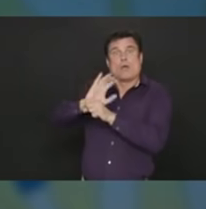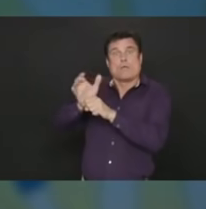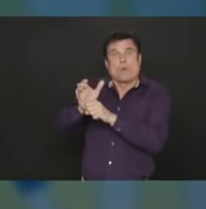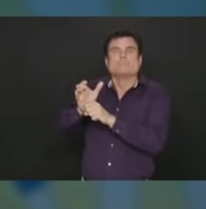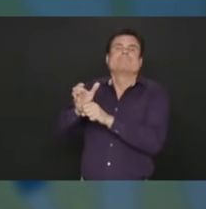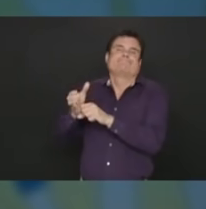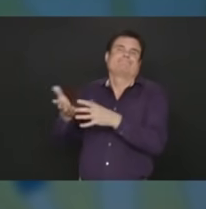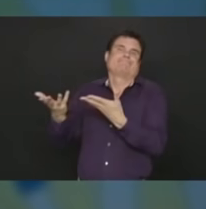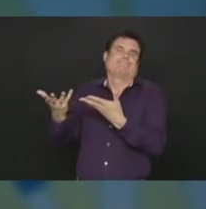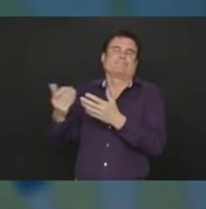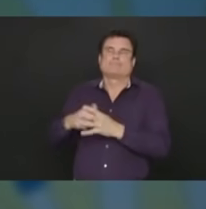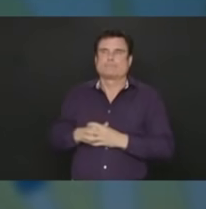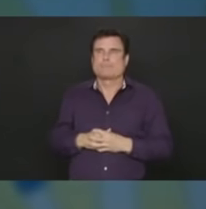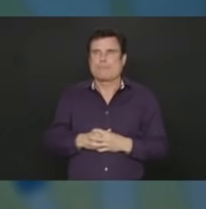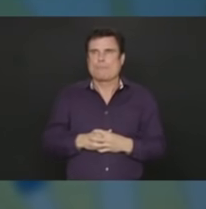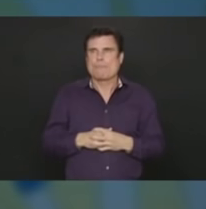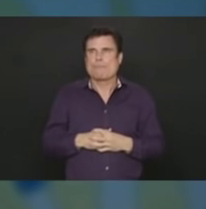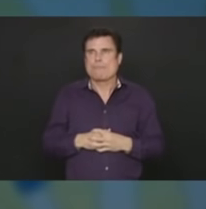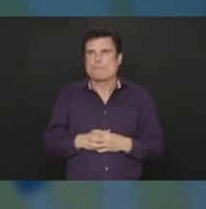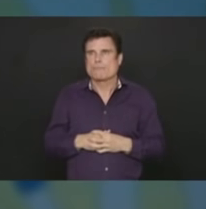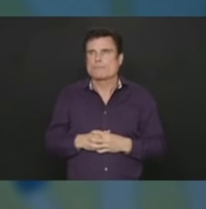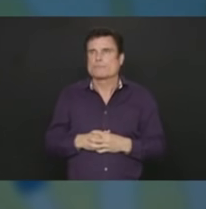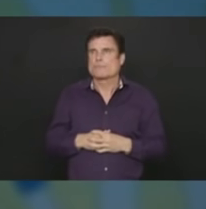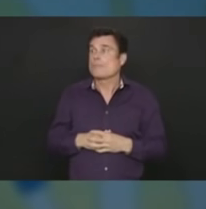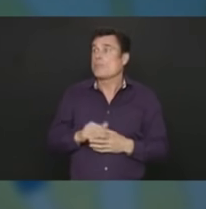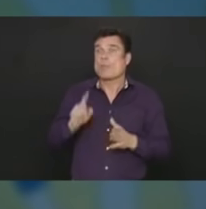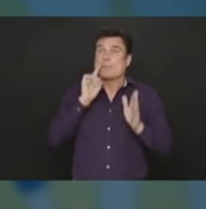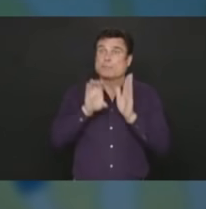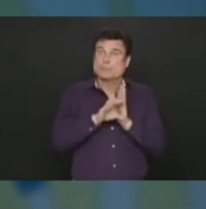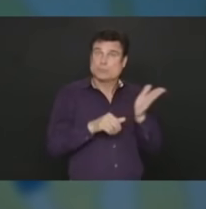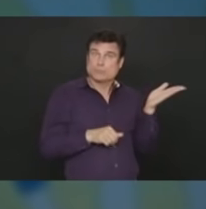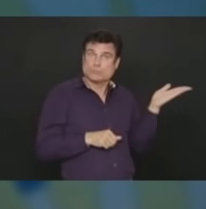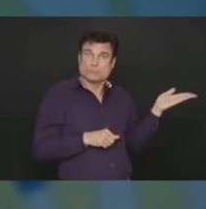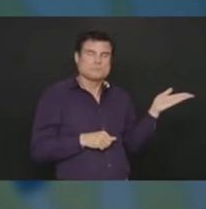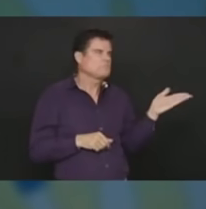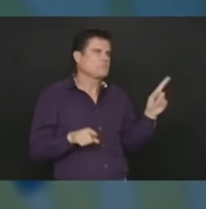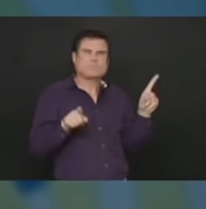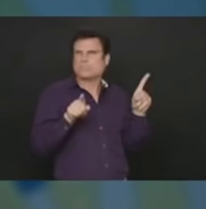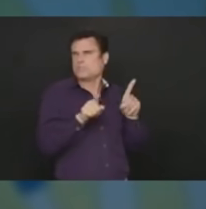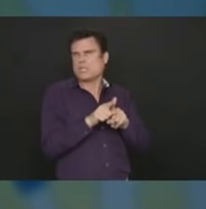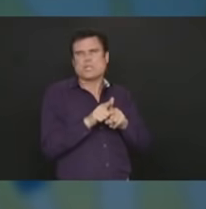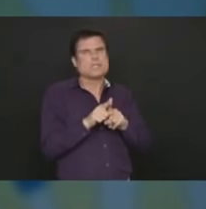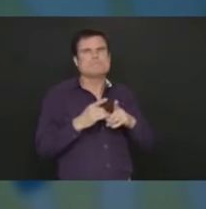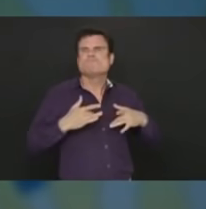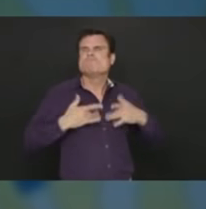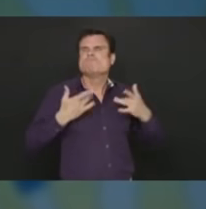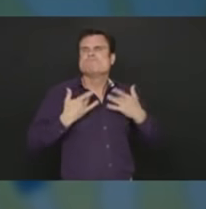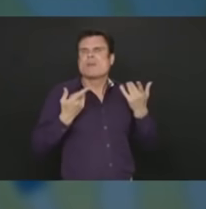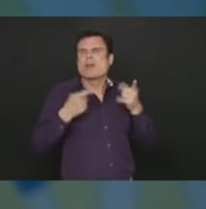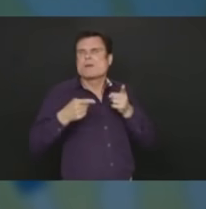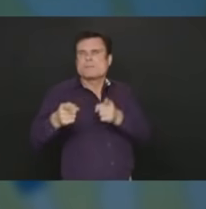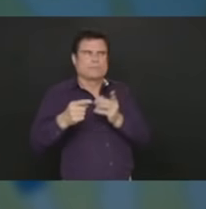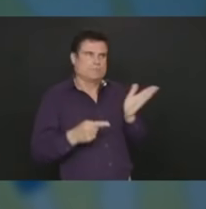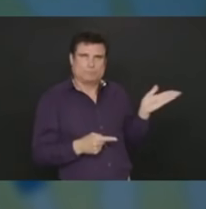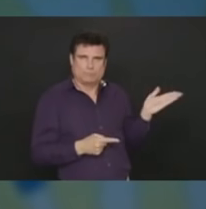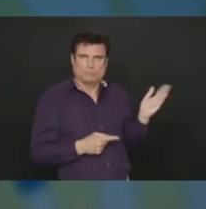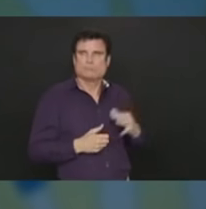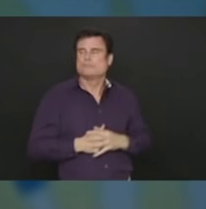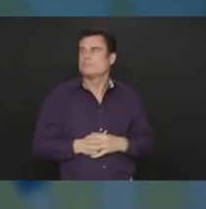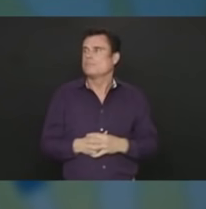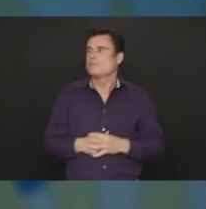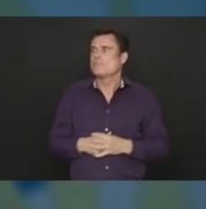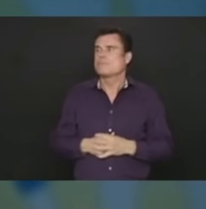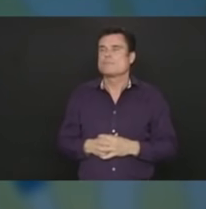One of the other outcomes that we are looking at is how well people do once they have been in critical care.